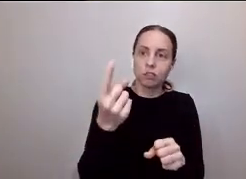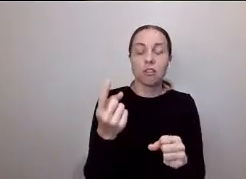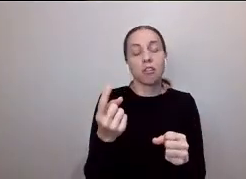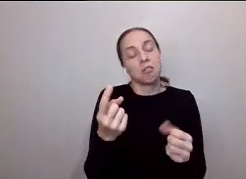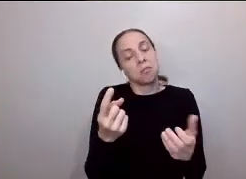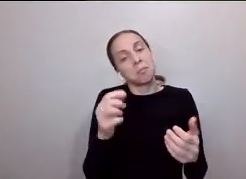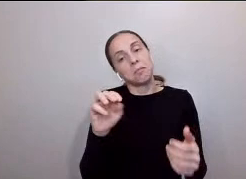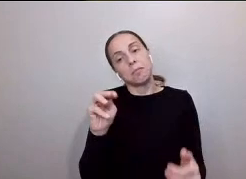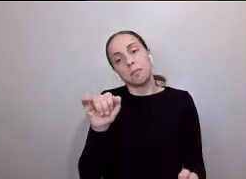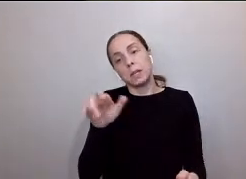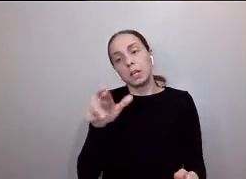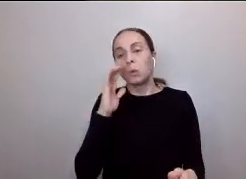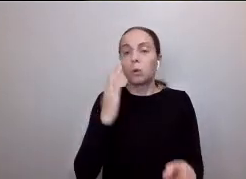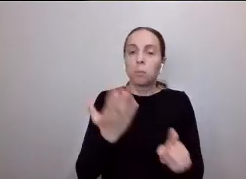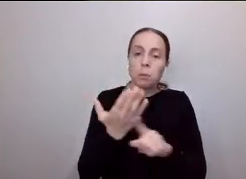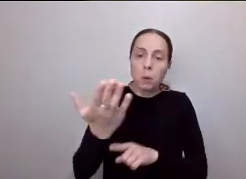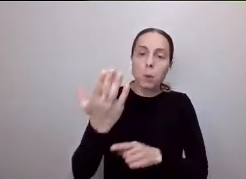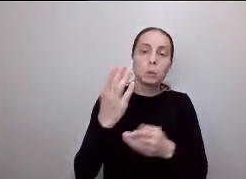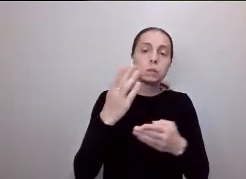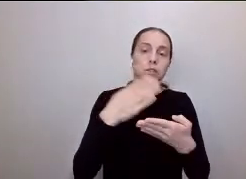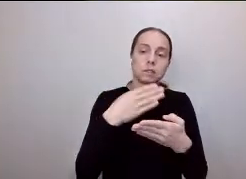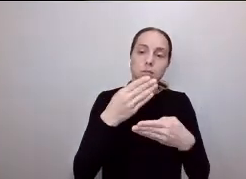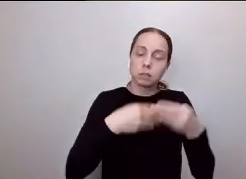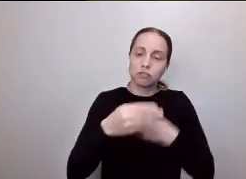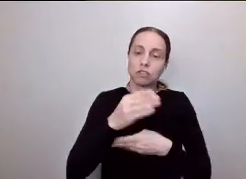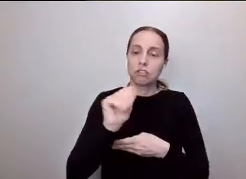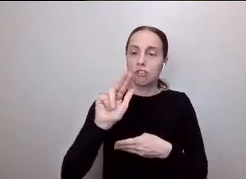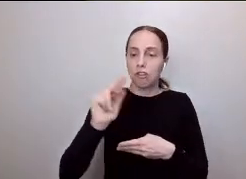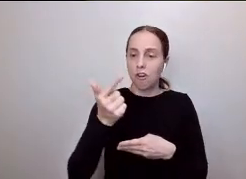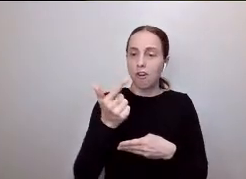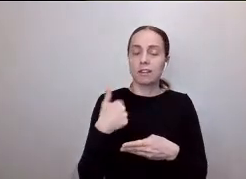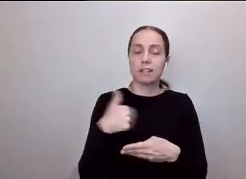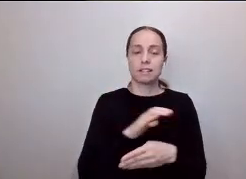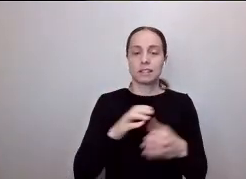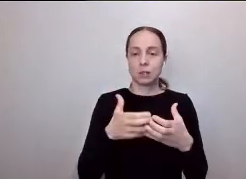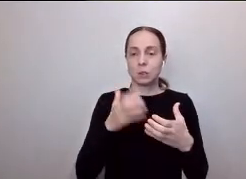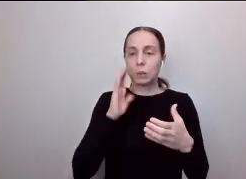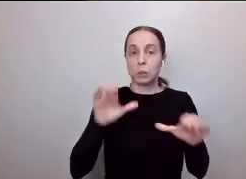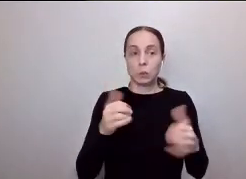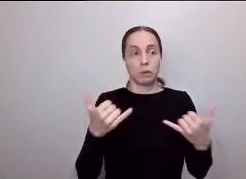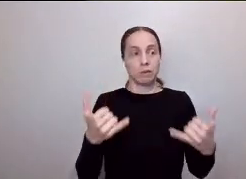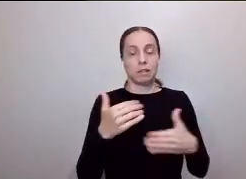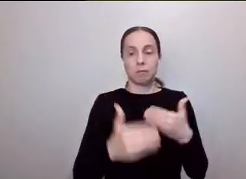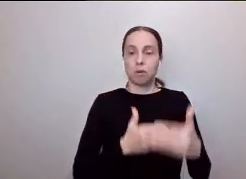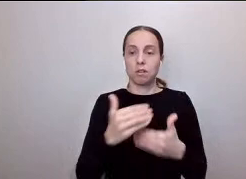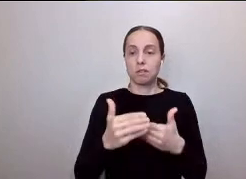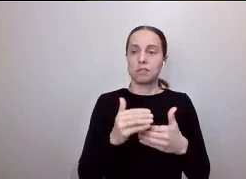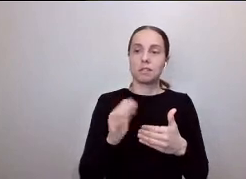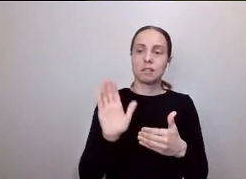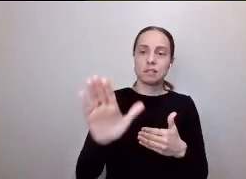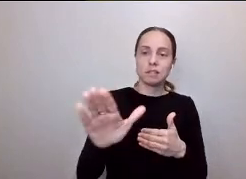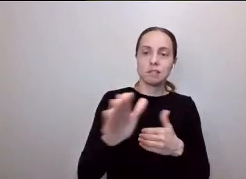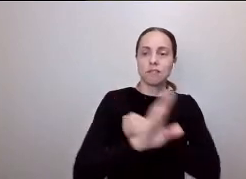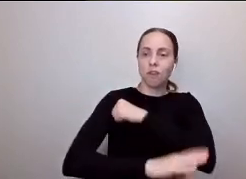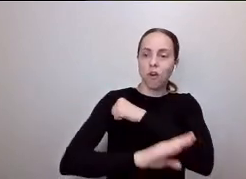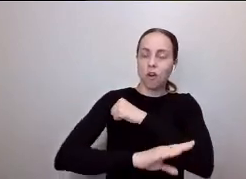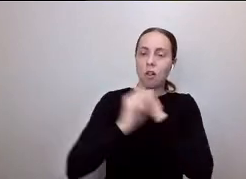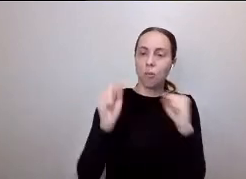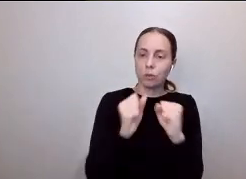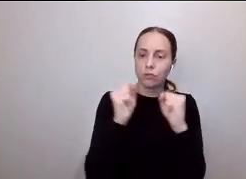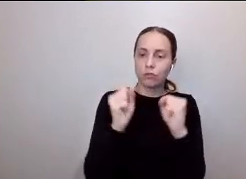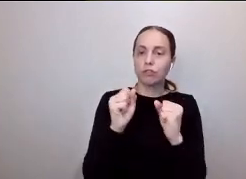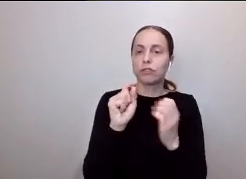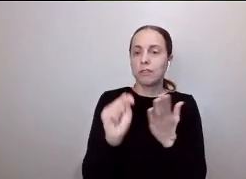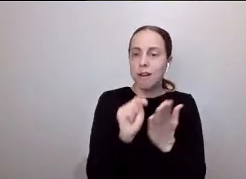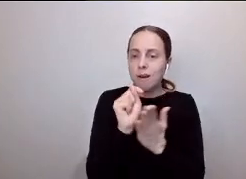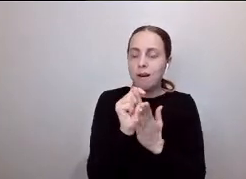The council will do this process in the late fall and the winter. We'll have all kinds of things happening next